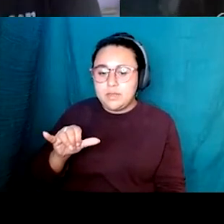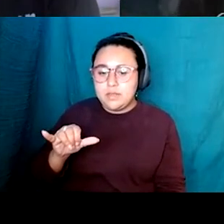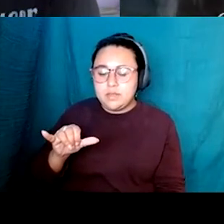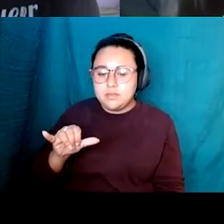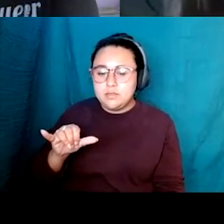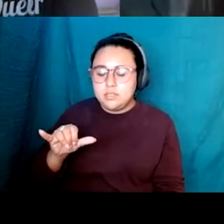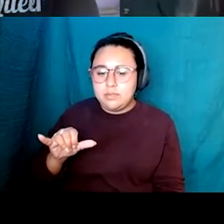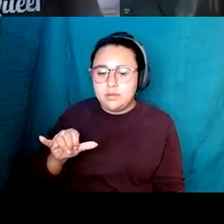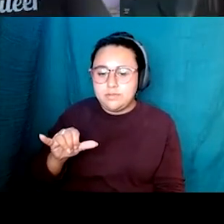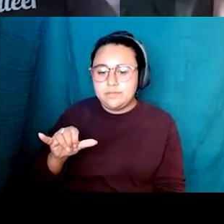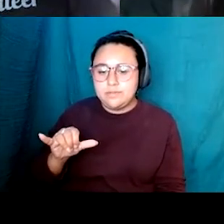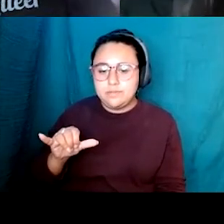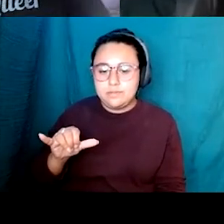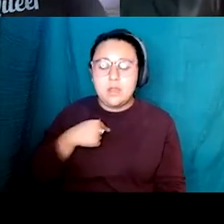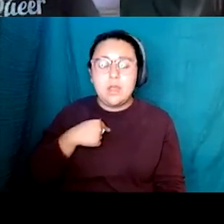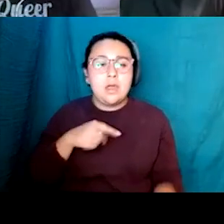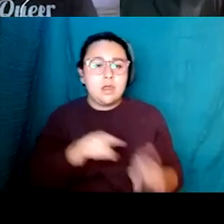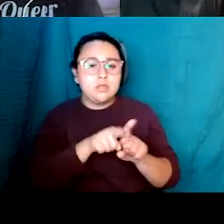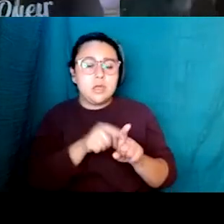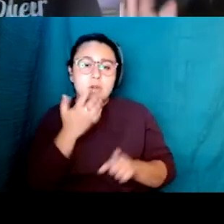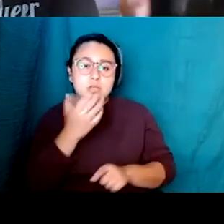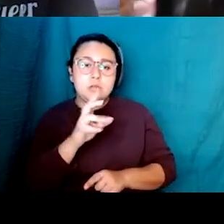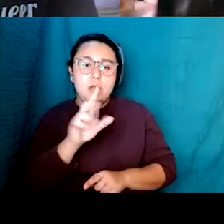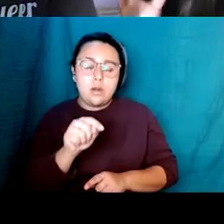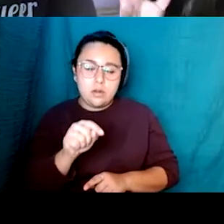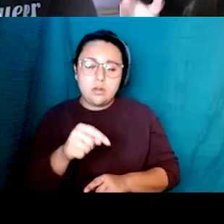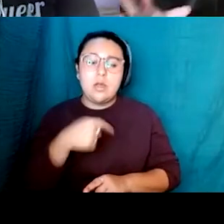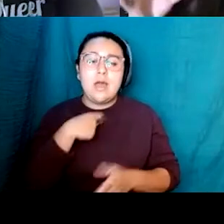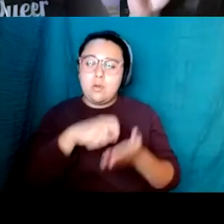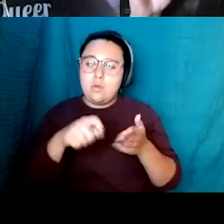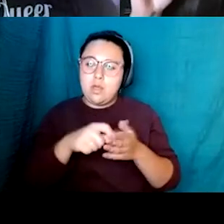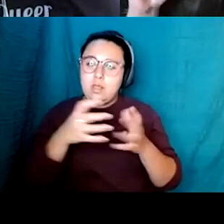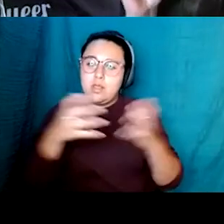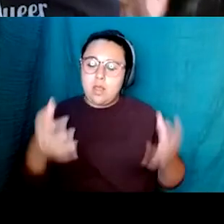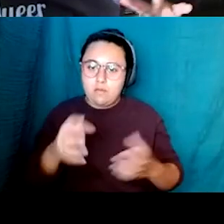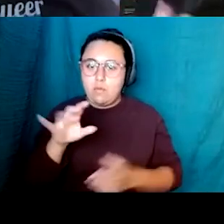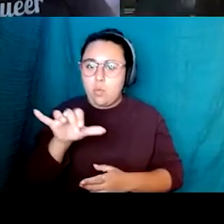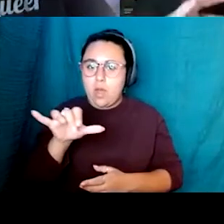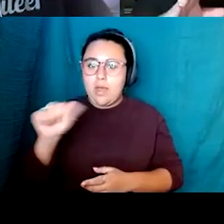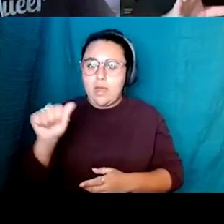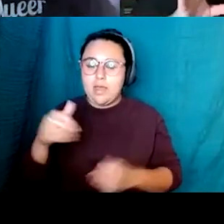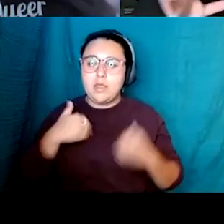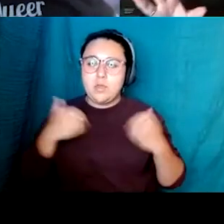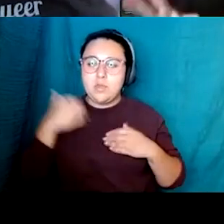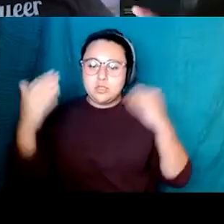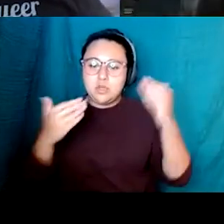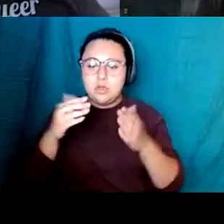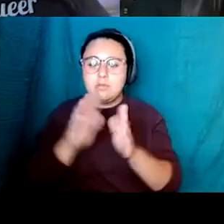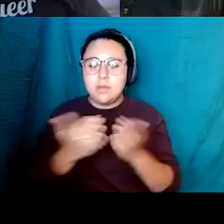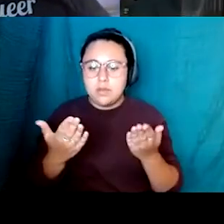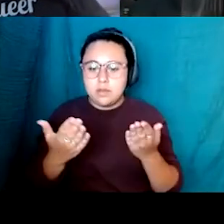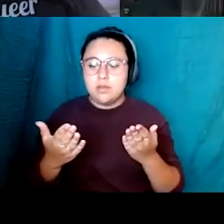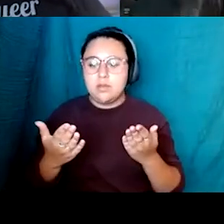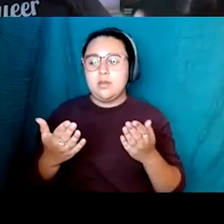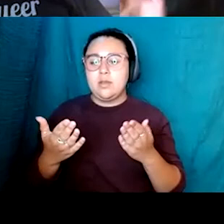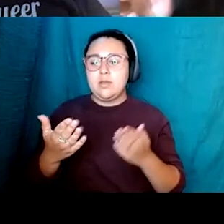Yeah, and I would just have to shout out, I write a lot of YA, so I kind of live in that realm of the literary